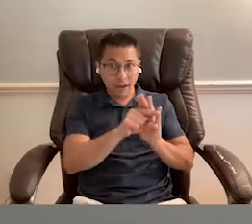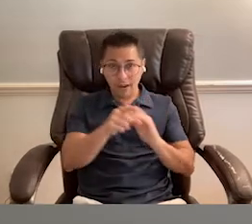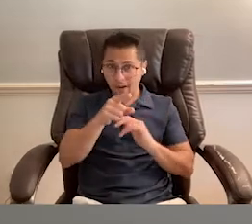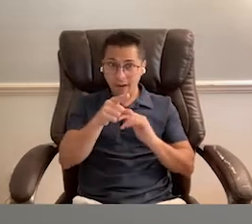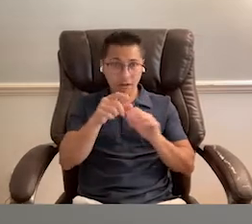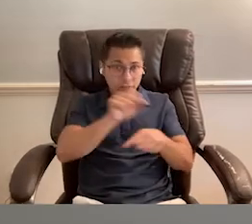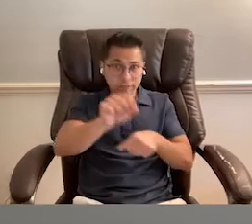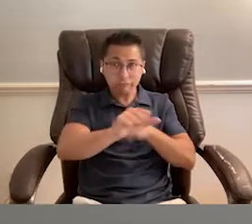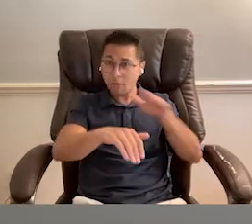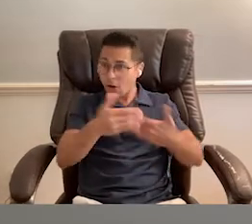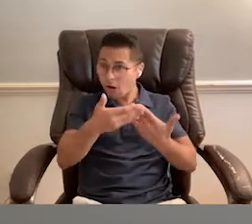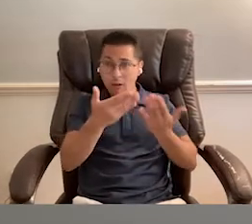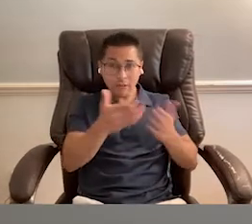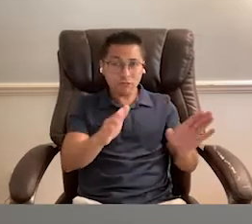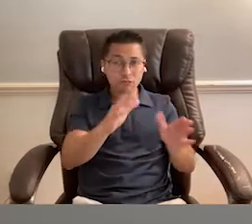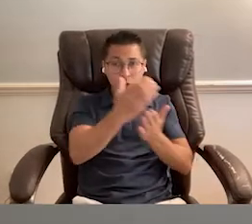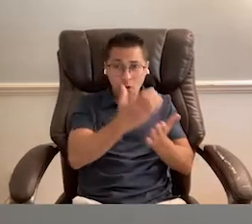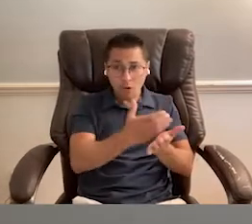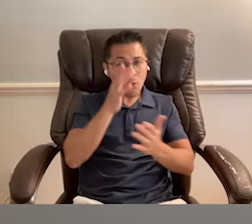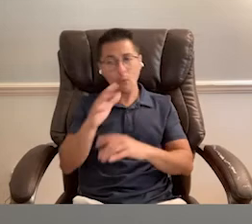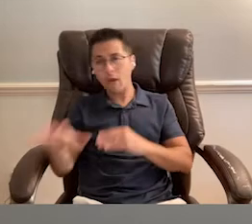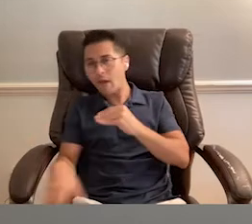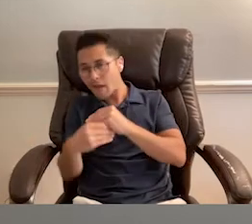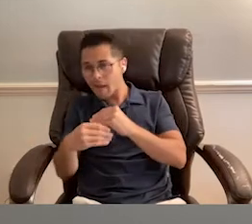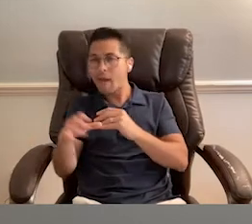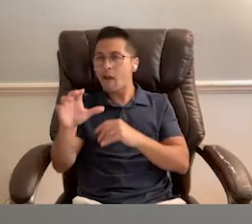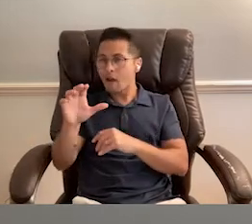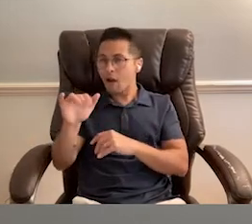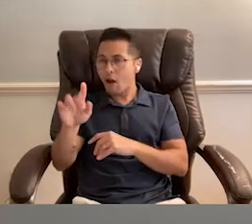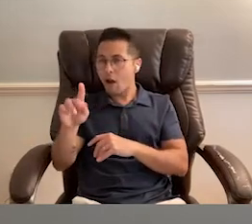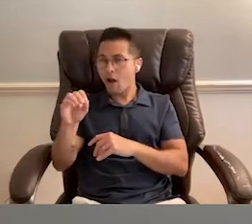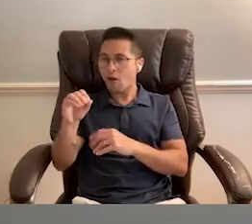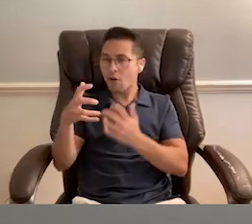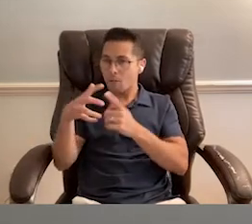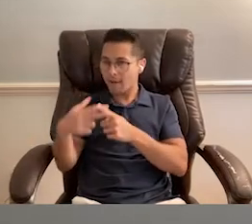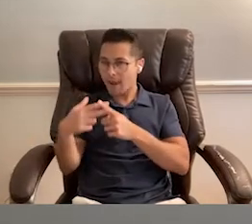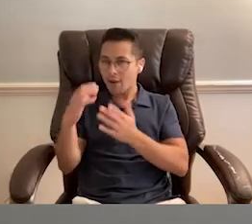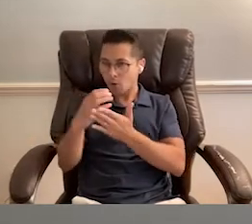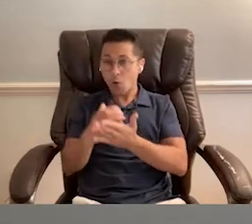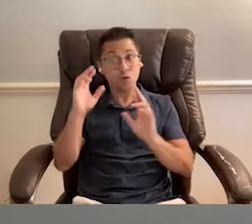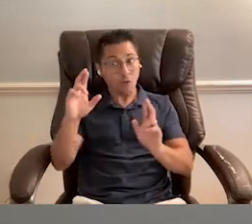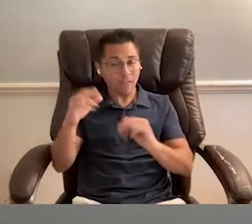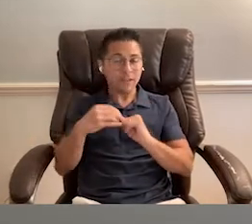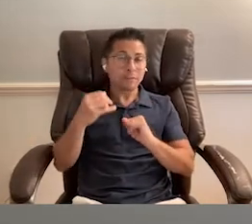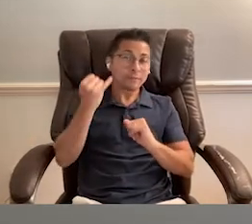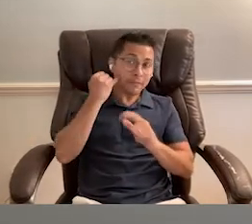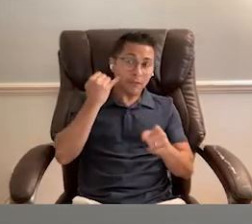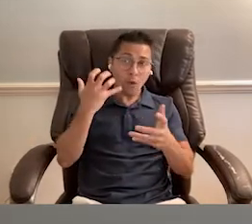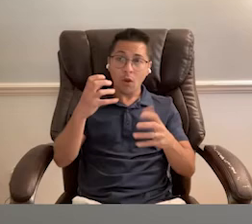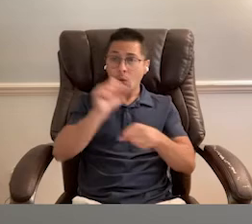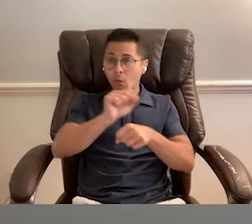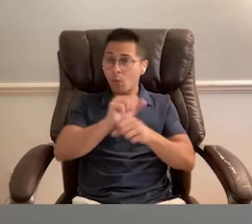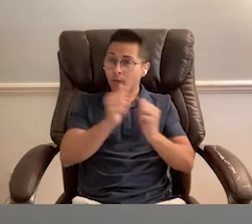the general courses you have to take, we're going to throw in an auto mechanics course, hopefully, if we design a good schedule for you. If you want to go work